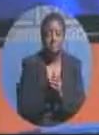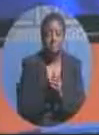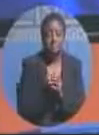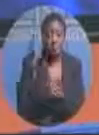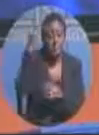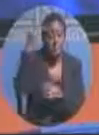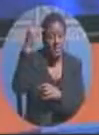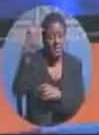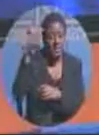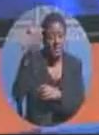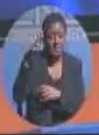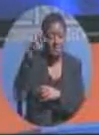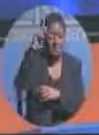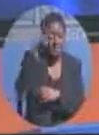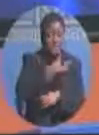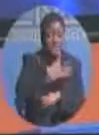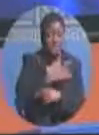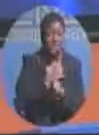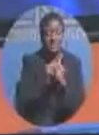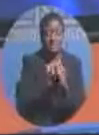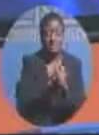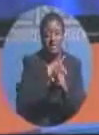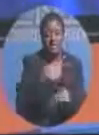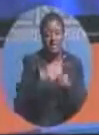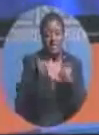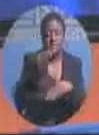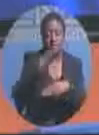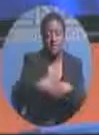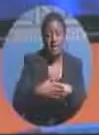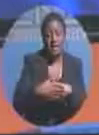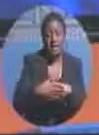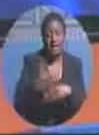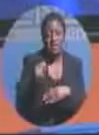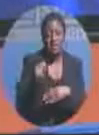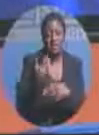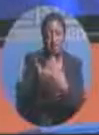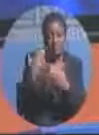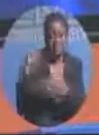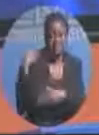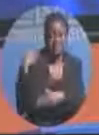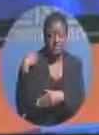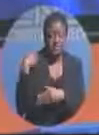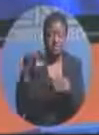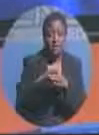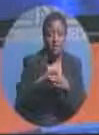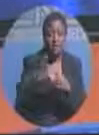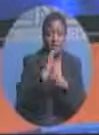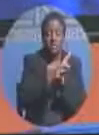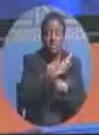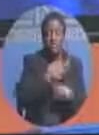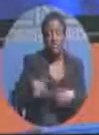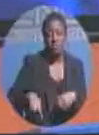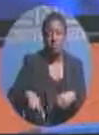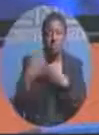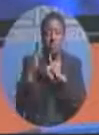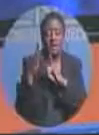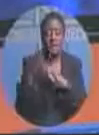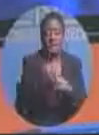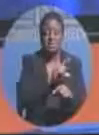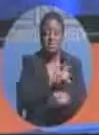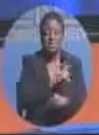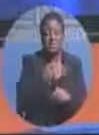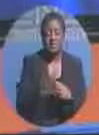Prime Minister Perry Christie is defending the reinstatement of the former commandant of the Royal Bahamas Police Force Reserves, who was recently appointed